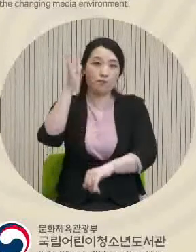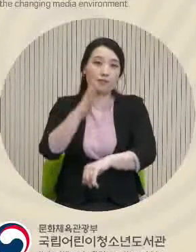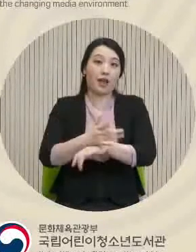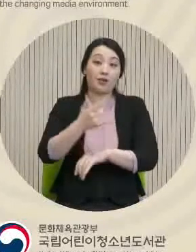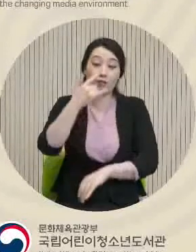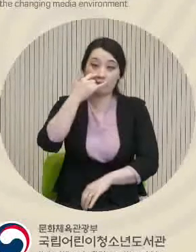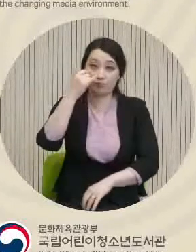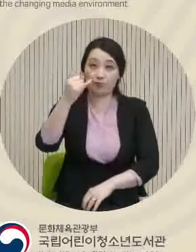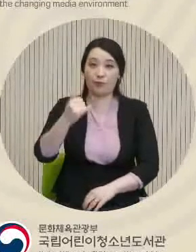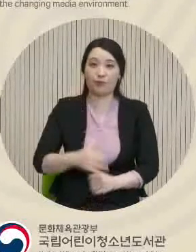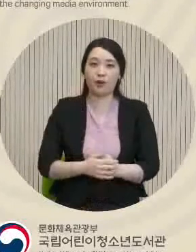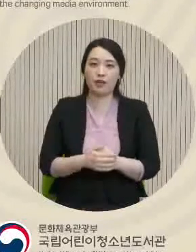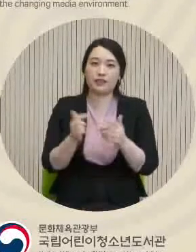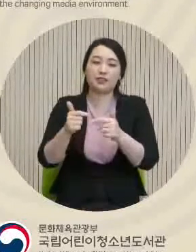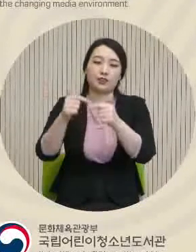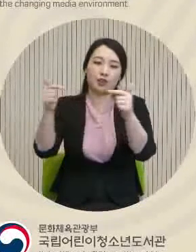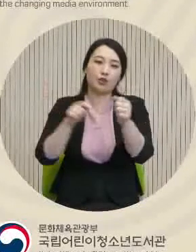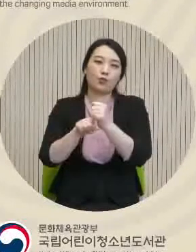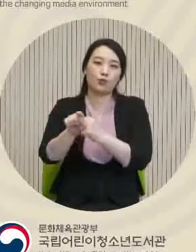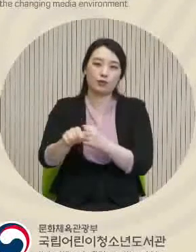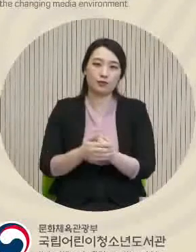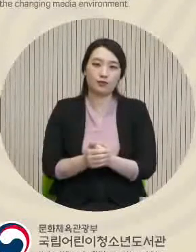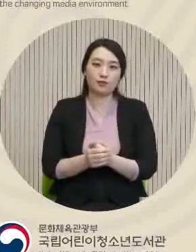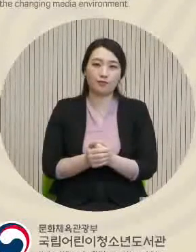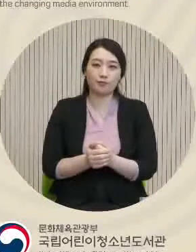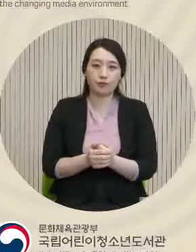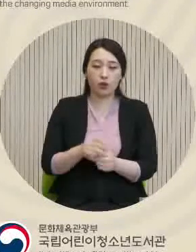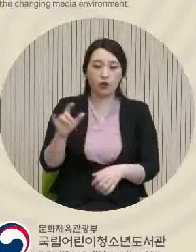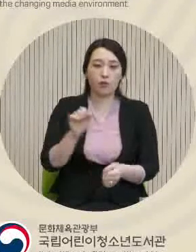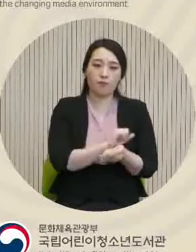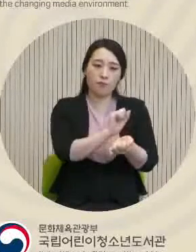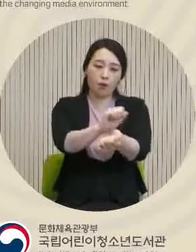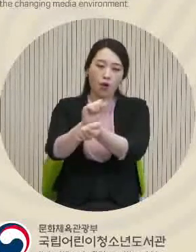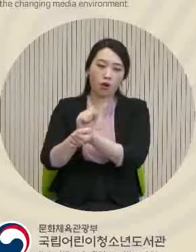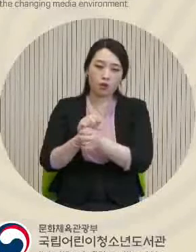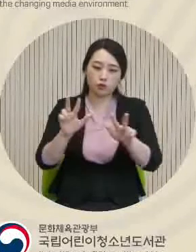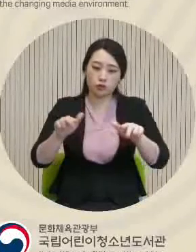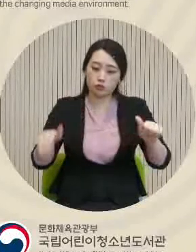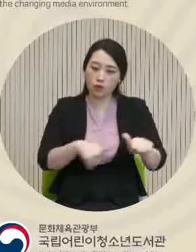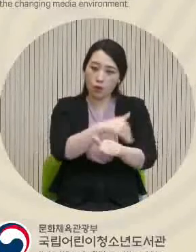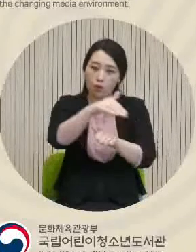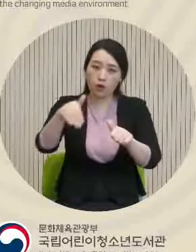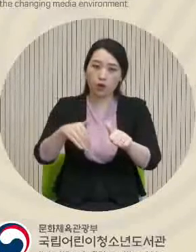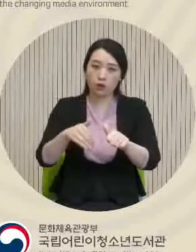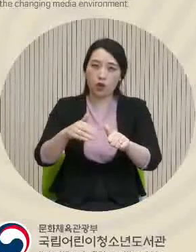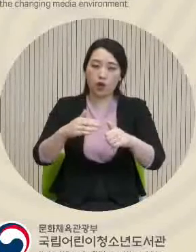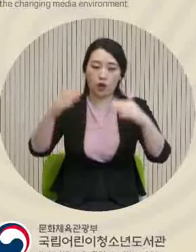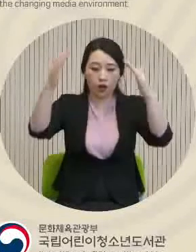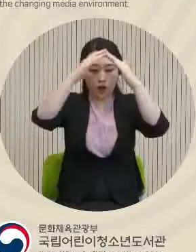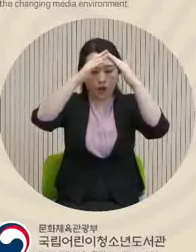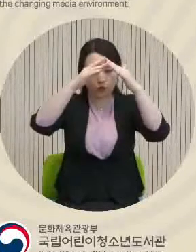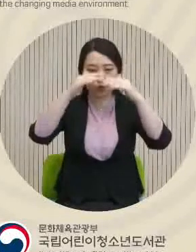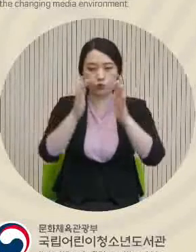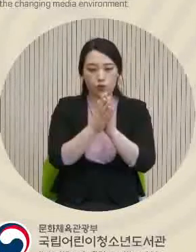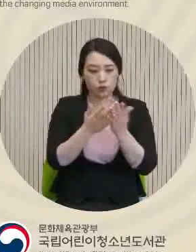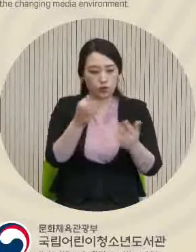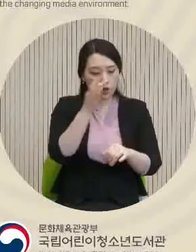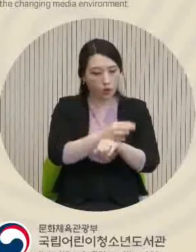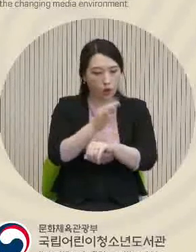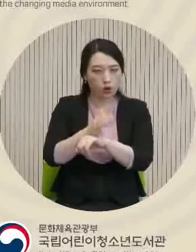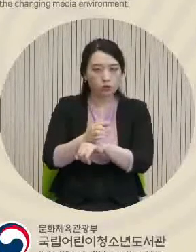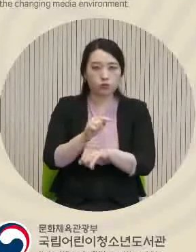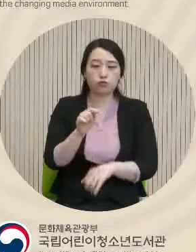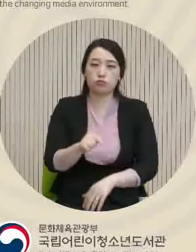parents are buying more books for them. However, against this backdrop of the pandemics, the reading became one